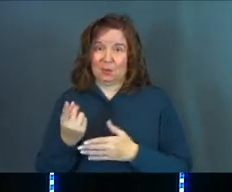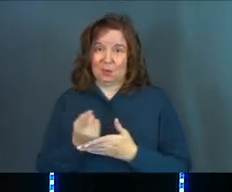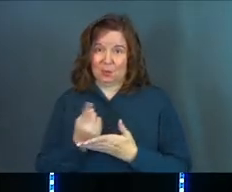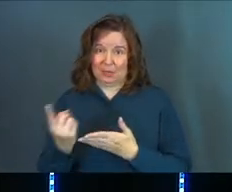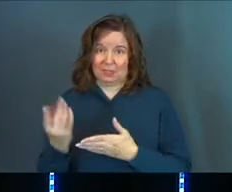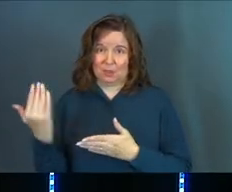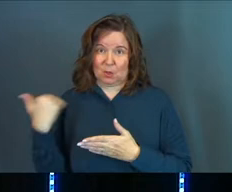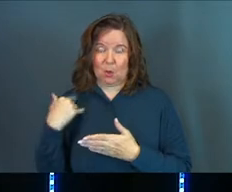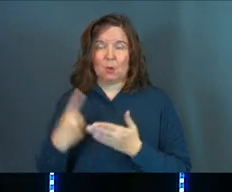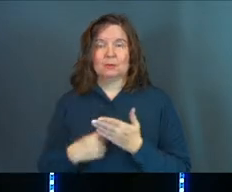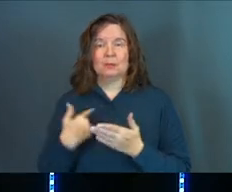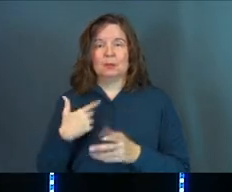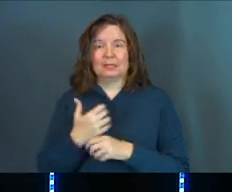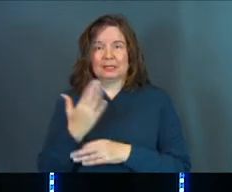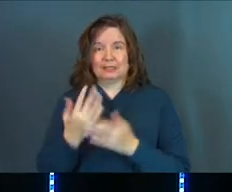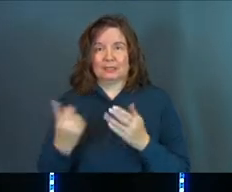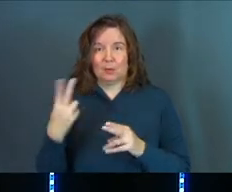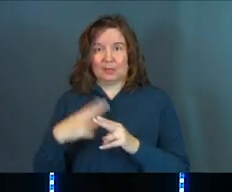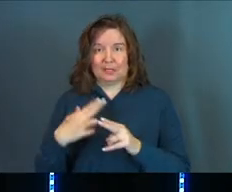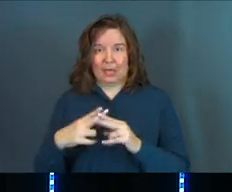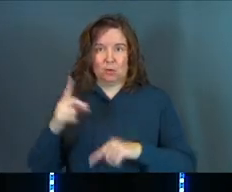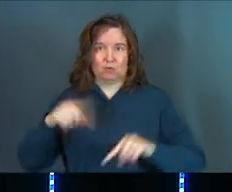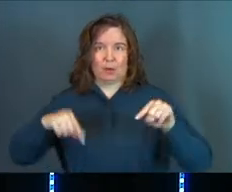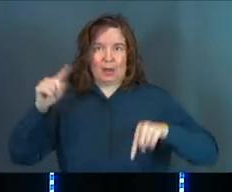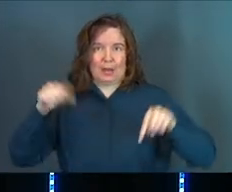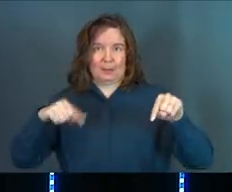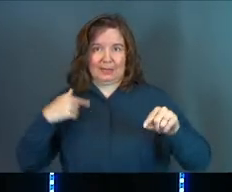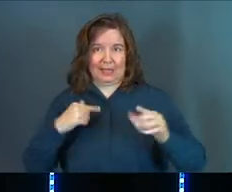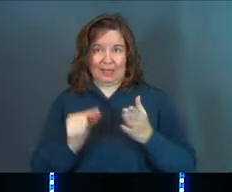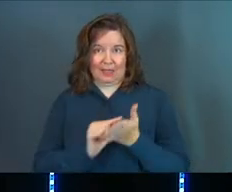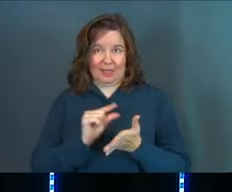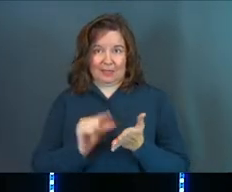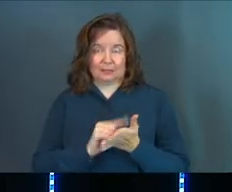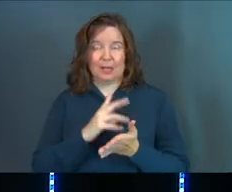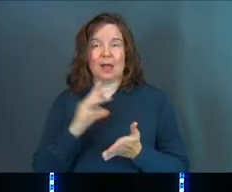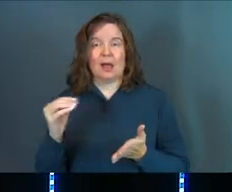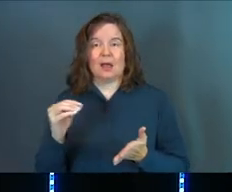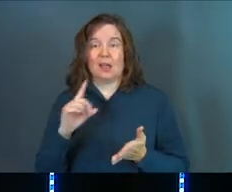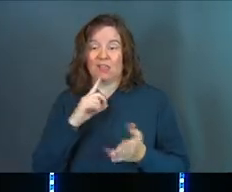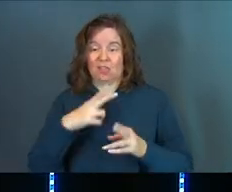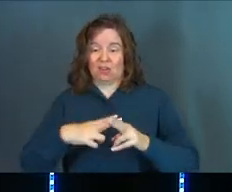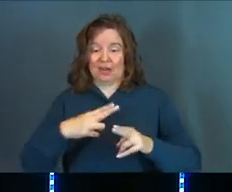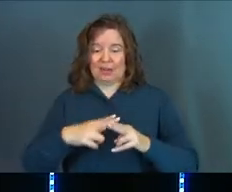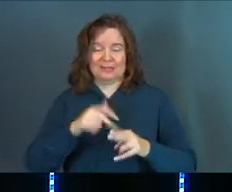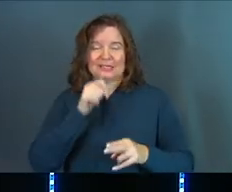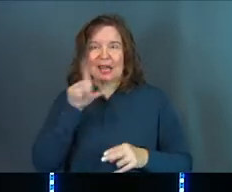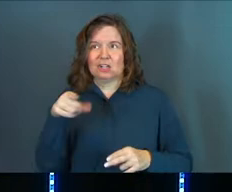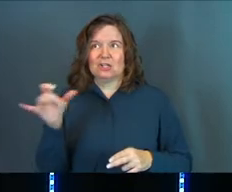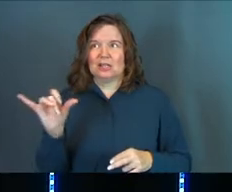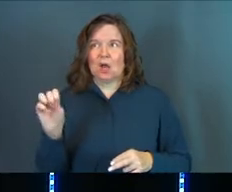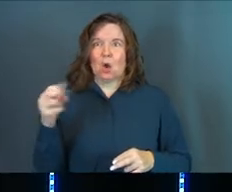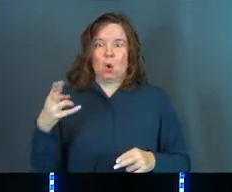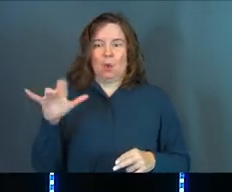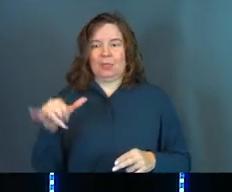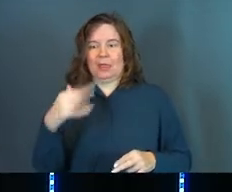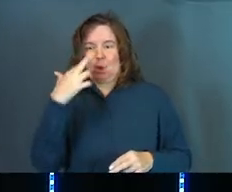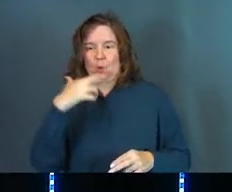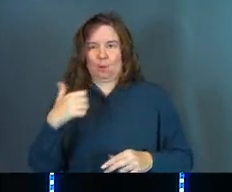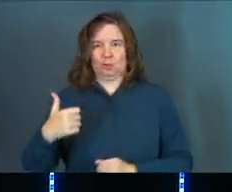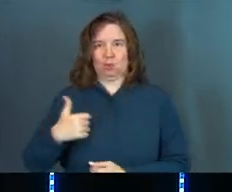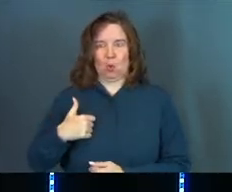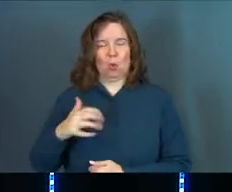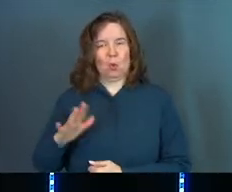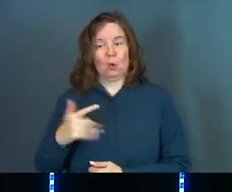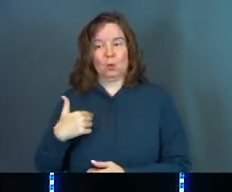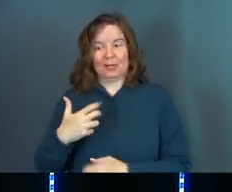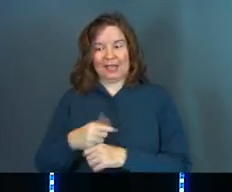ago. Sometimes we get somebody's name randomly in the Gospels, and they're named, and it's not just like, oh, that Roman soldier. It's